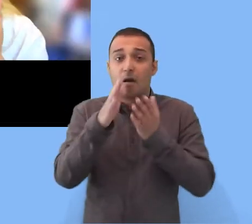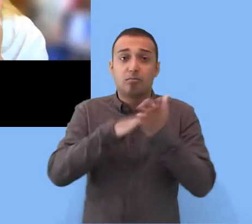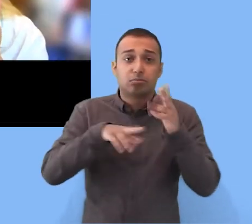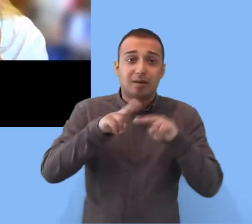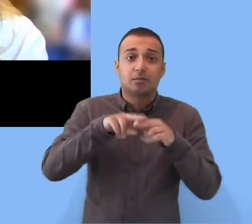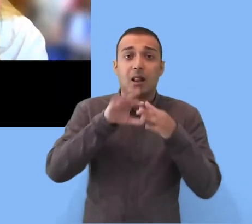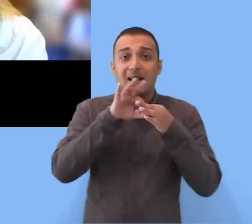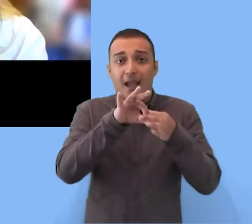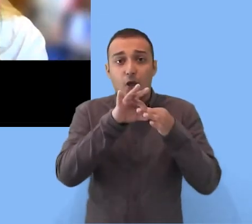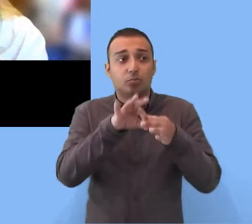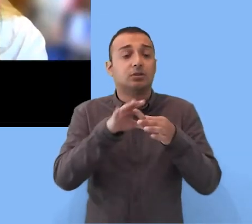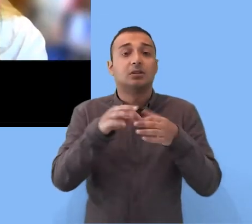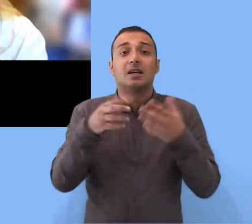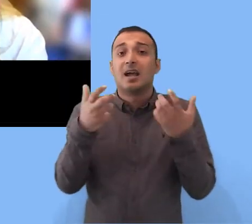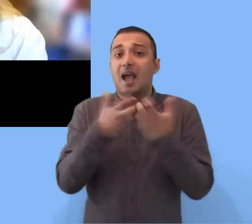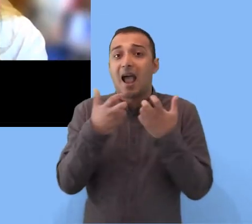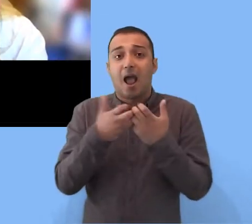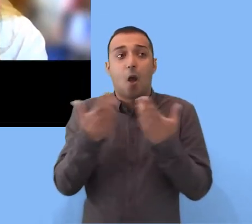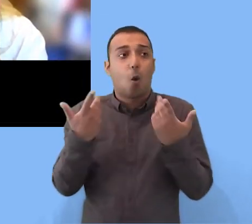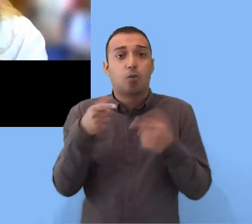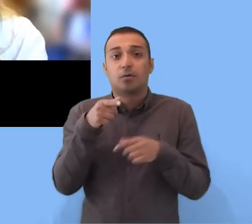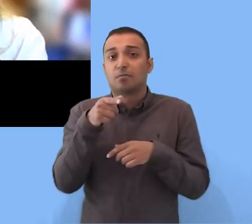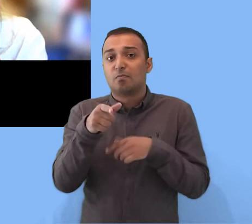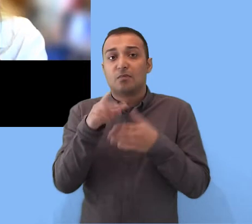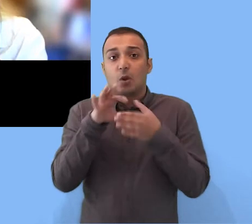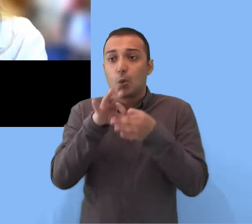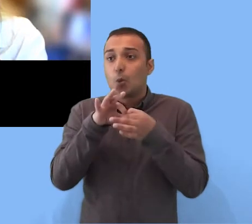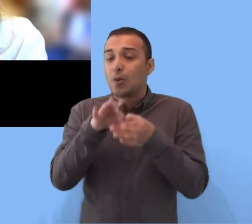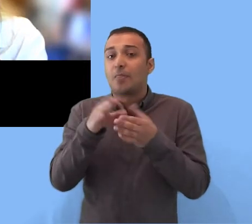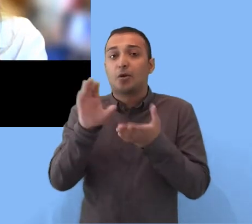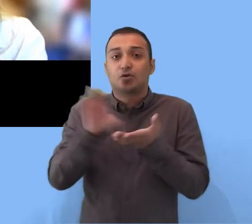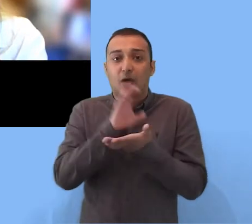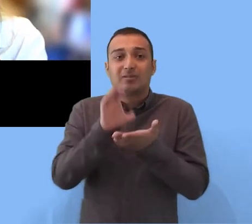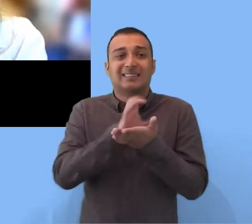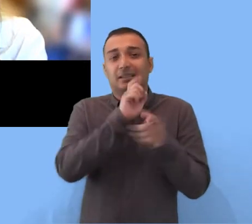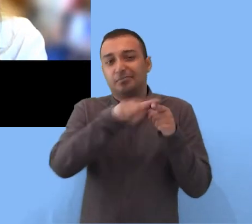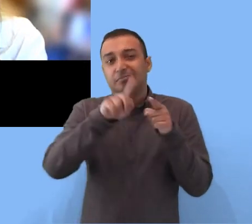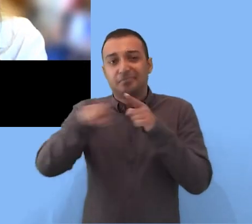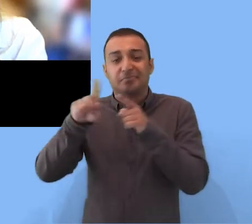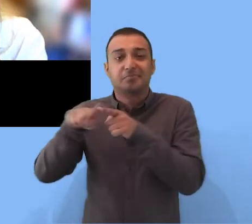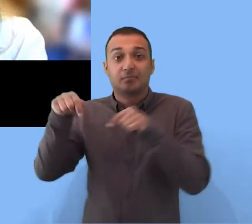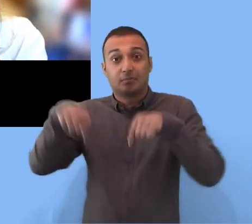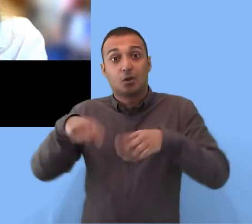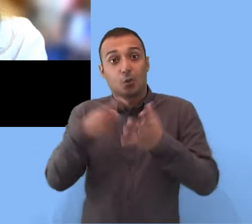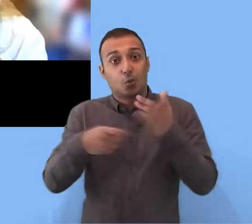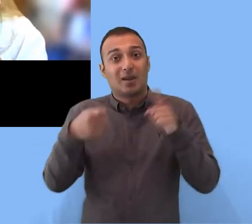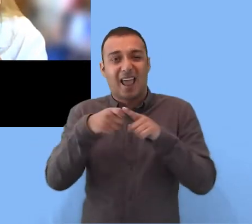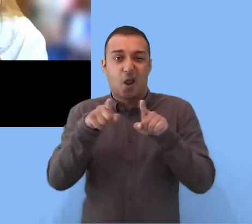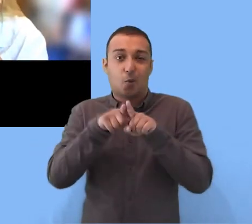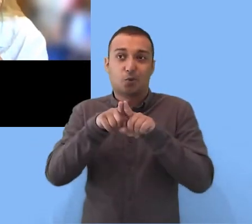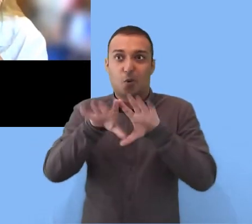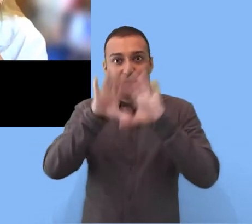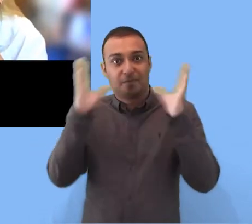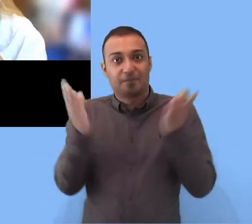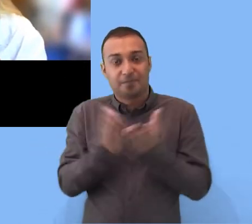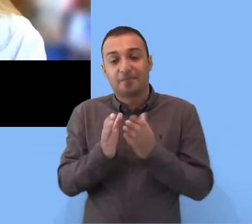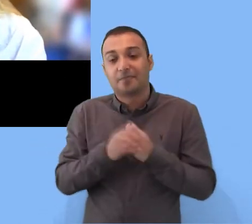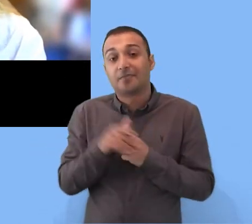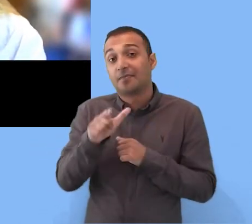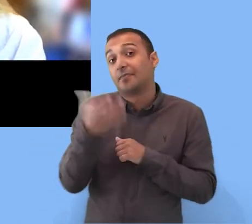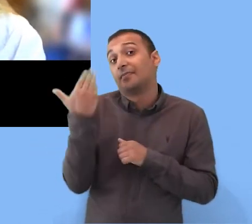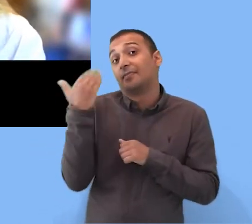authorities and charity bodies in the UK and further afield. Most recent book was co-authored